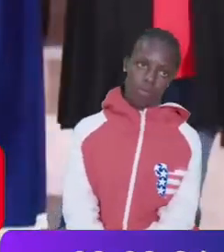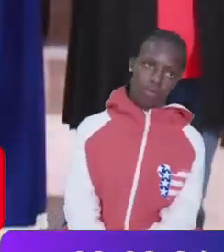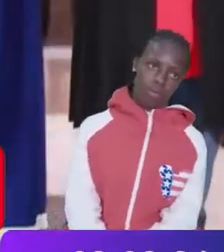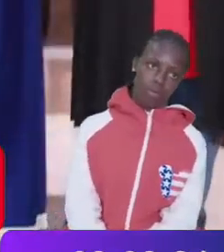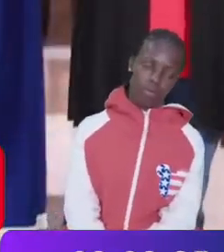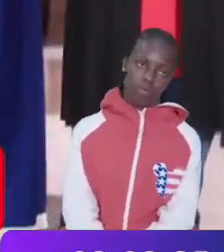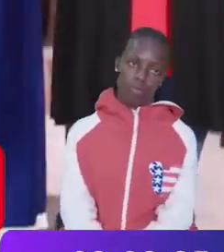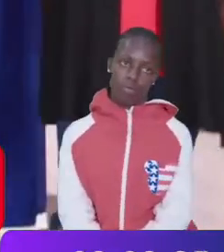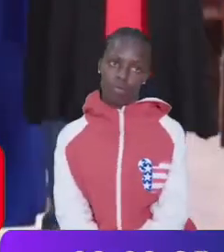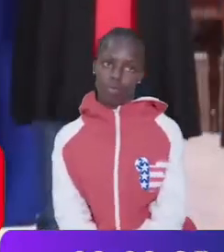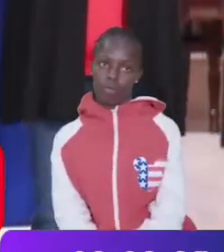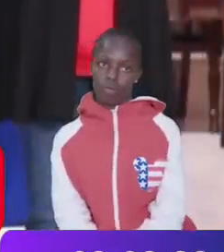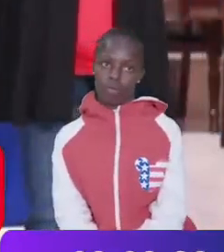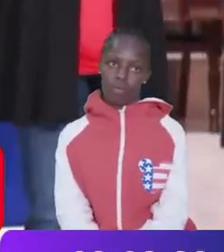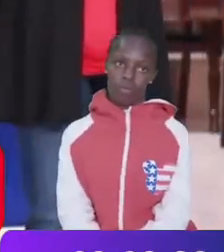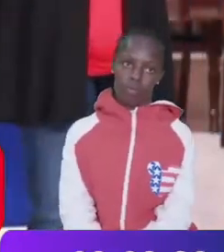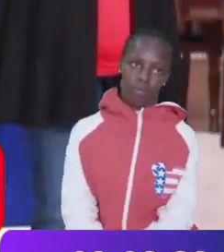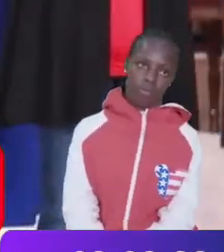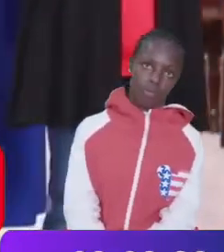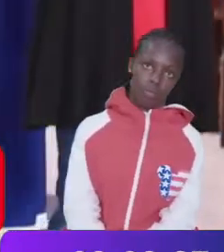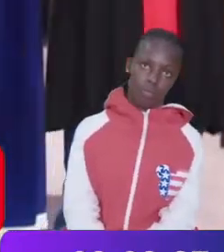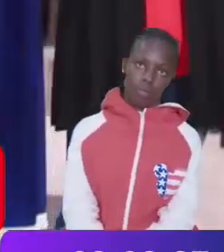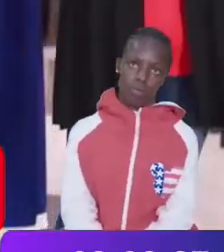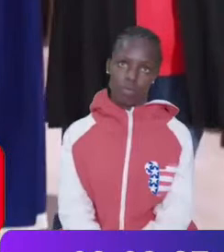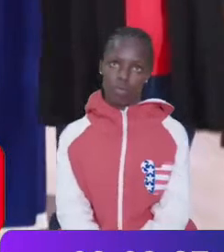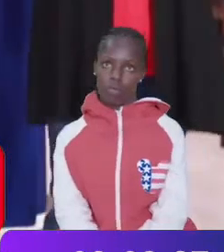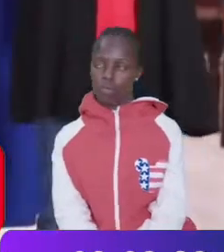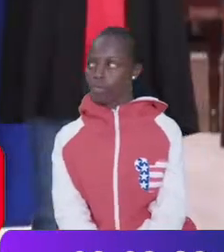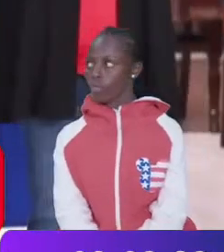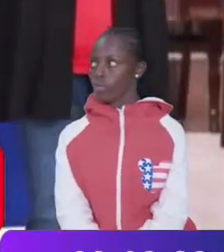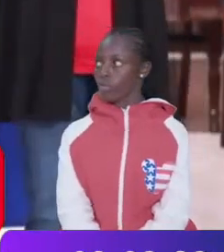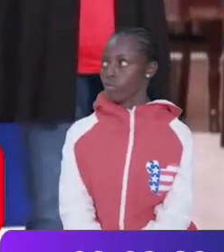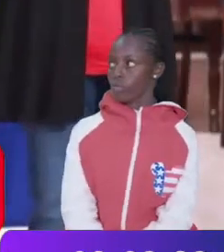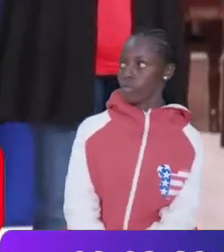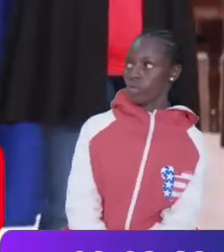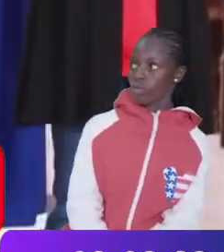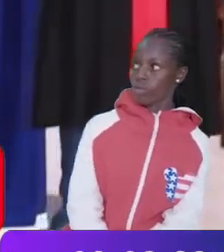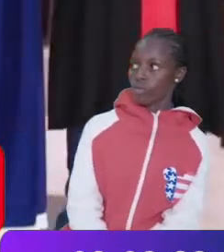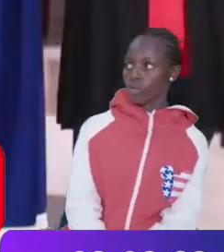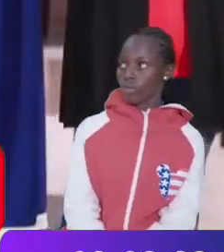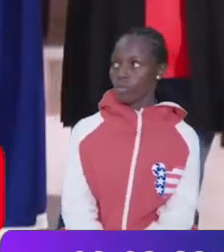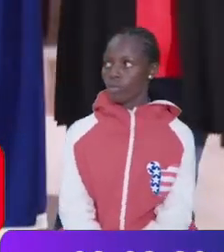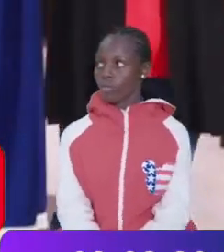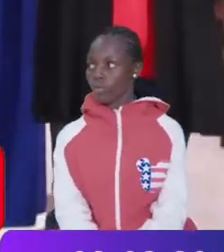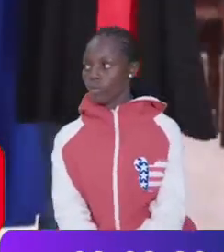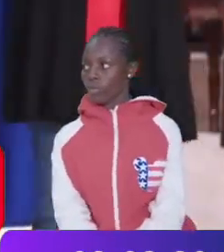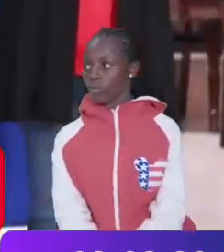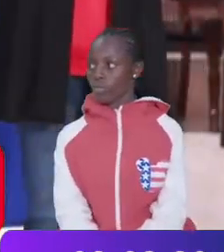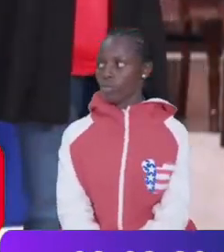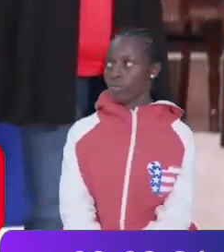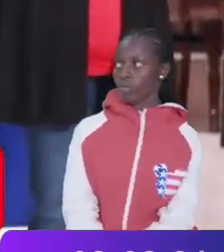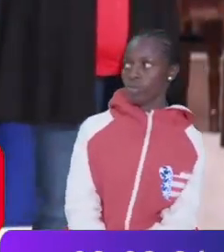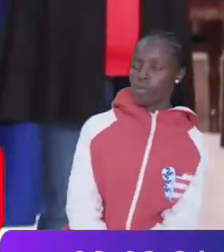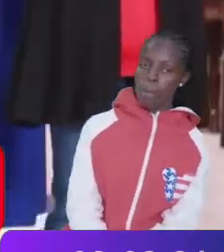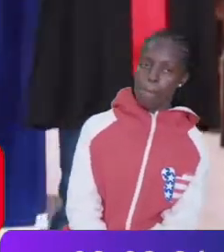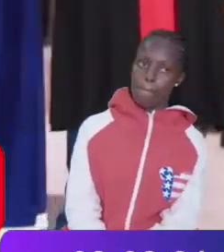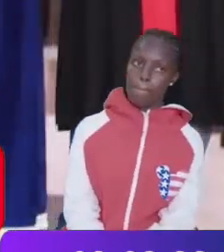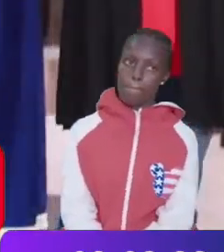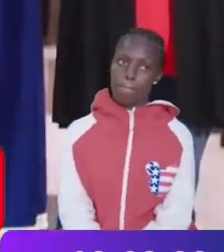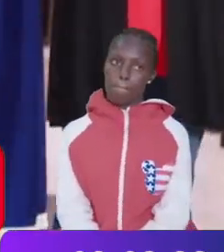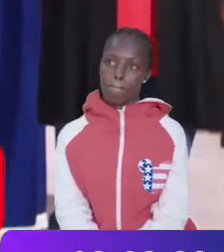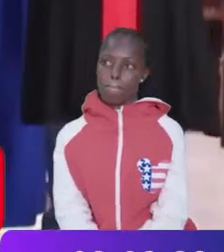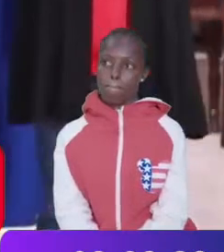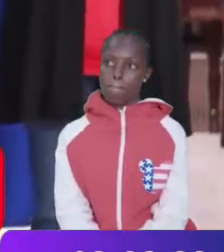all unto thee. We surrender our all unto thee. We surrender our all unto thee, Jesus. We surrender our all